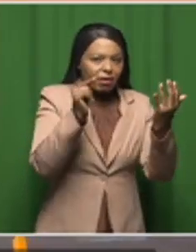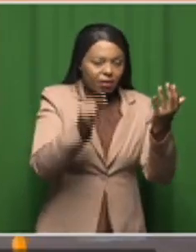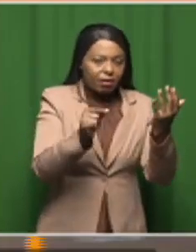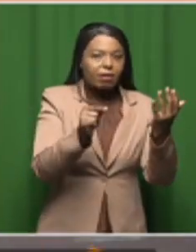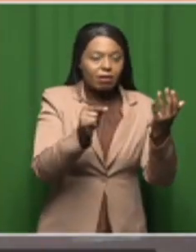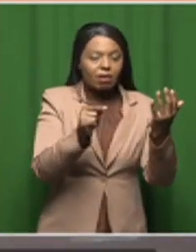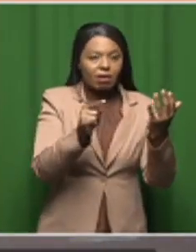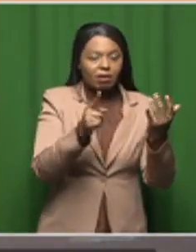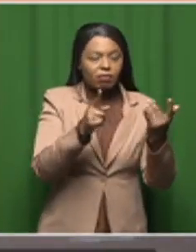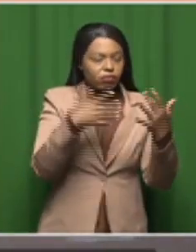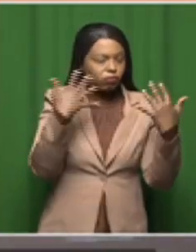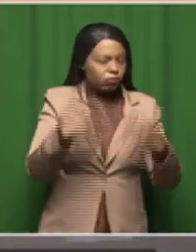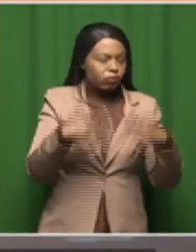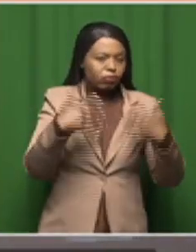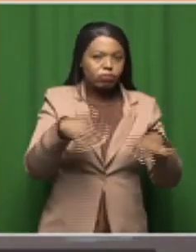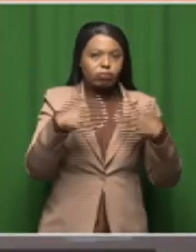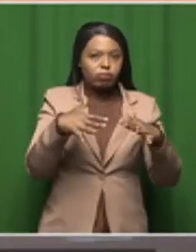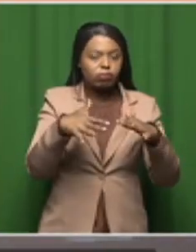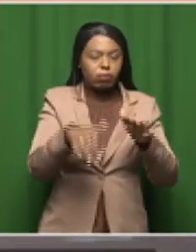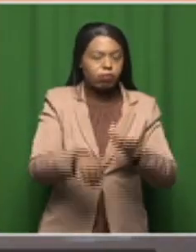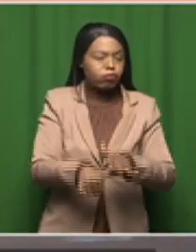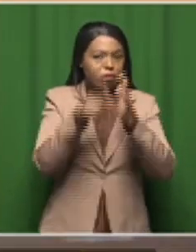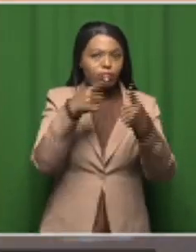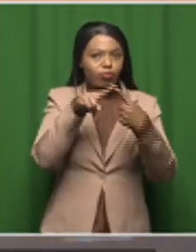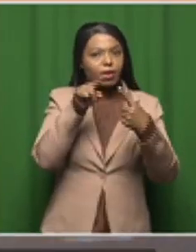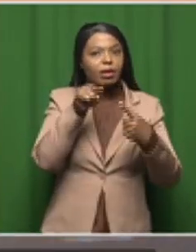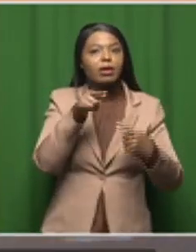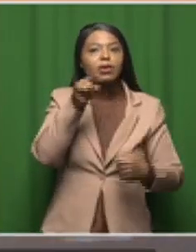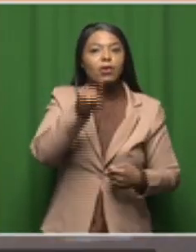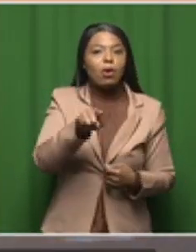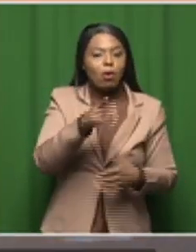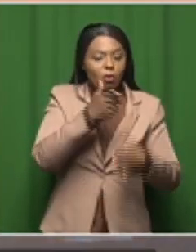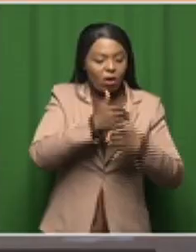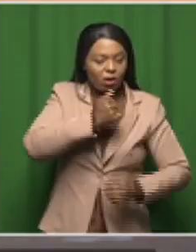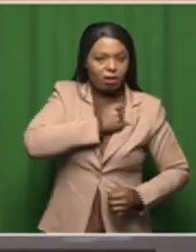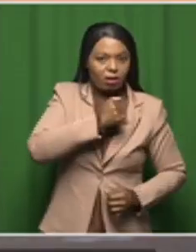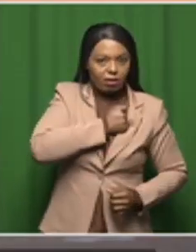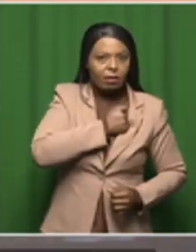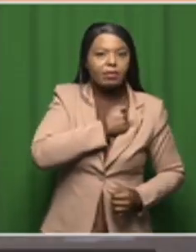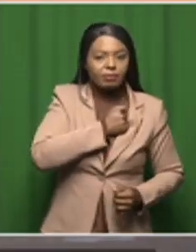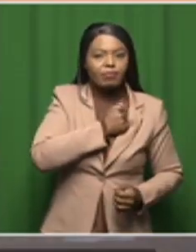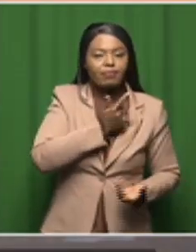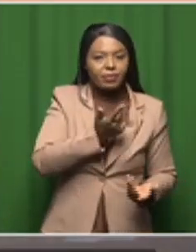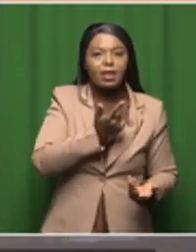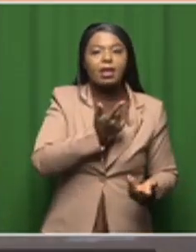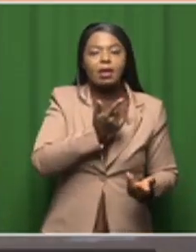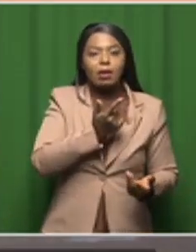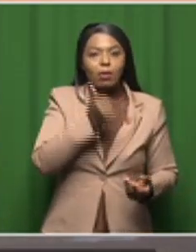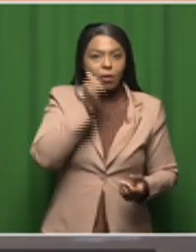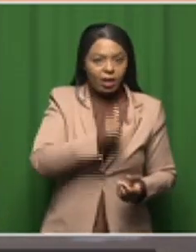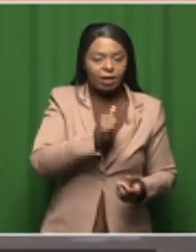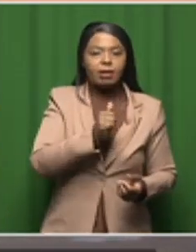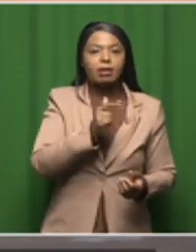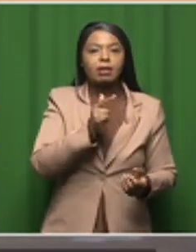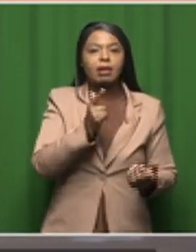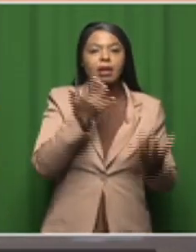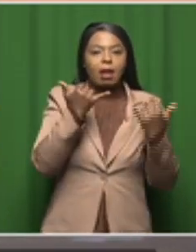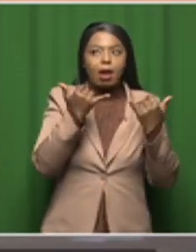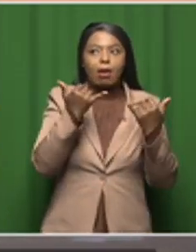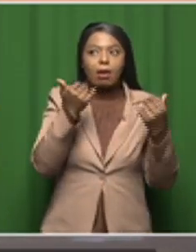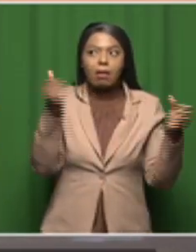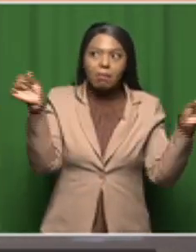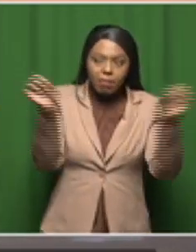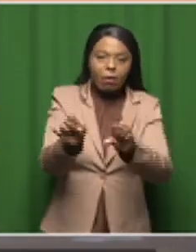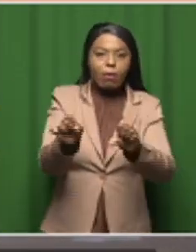strong metaphor for my work. When I returned home and they started